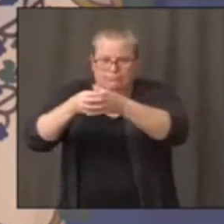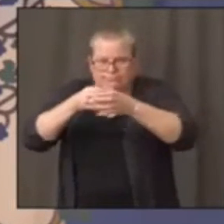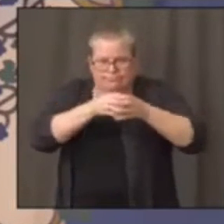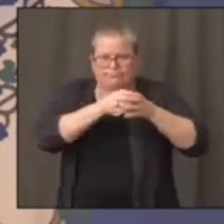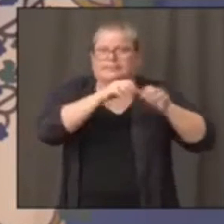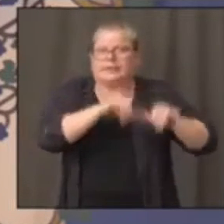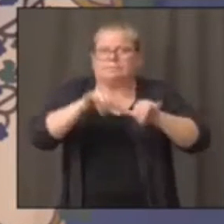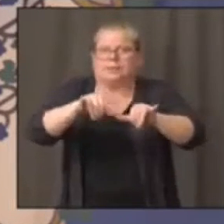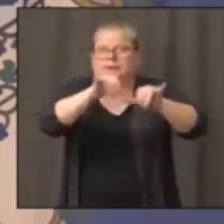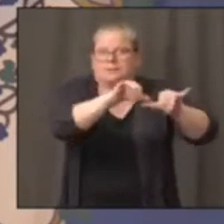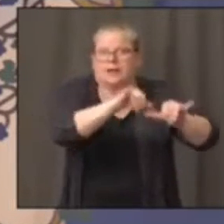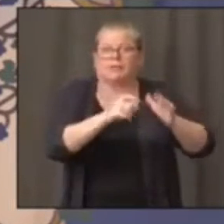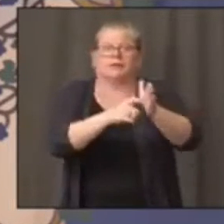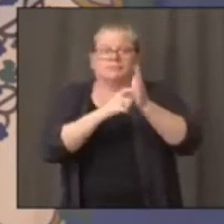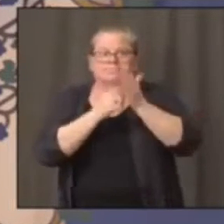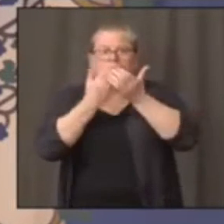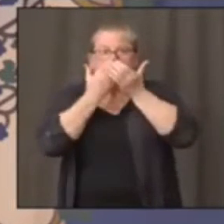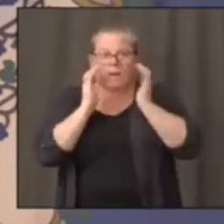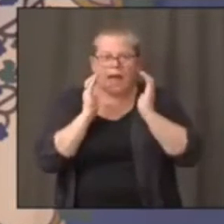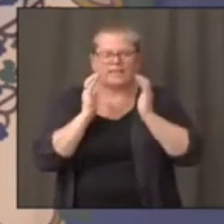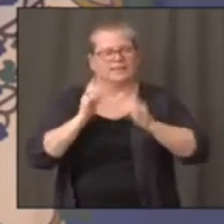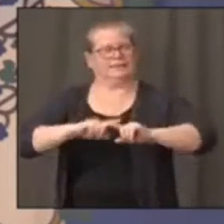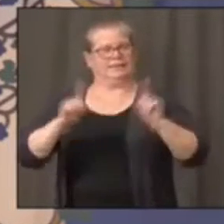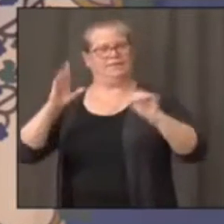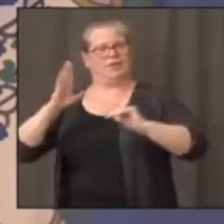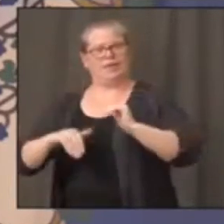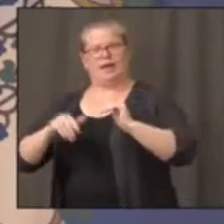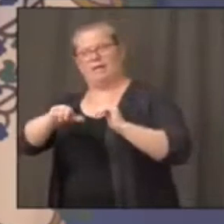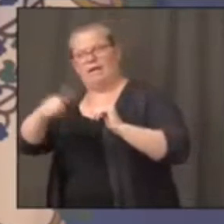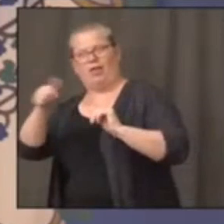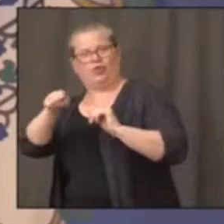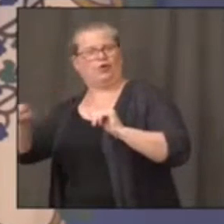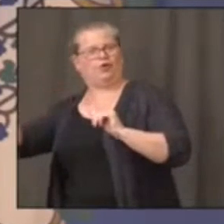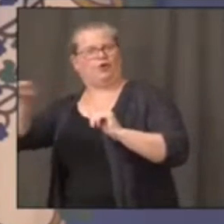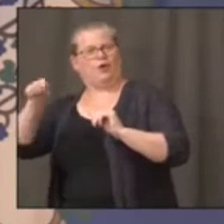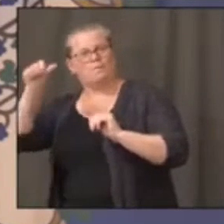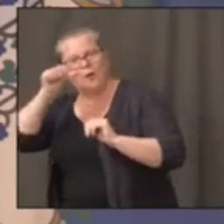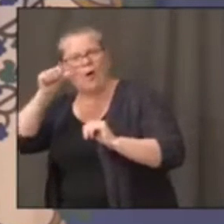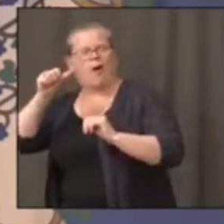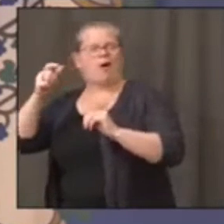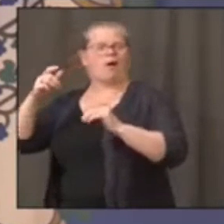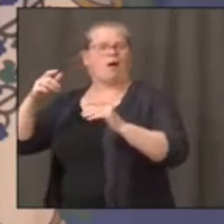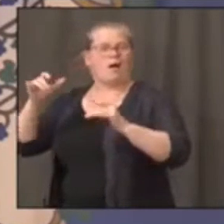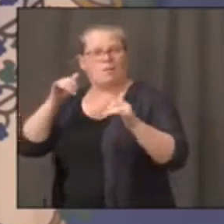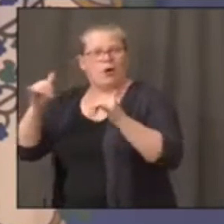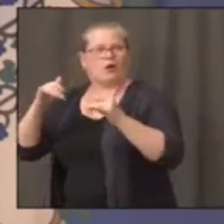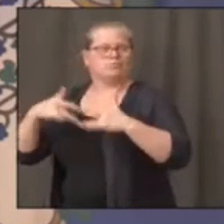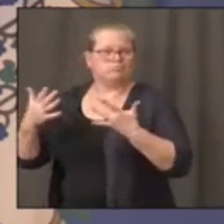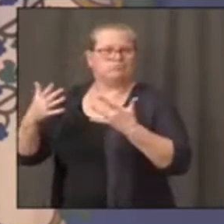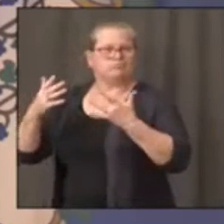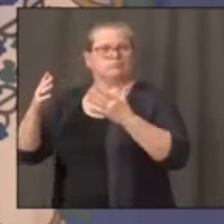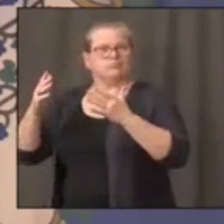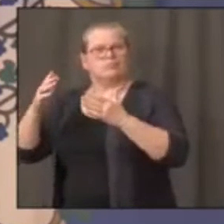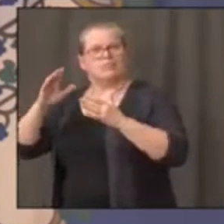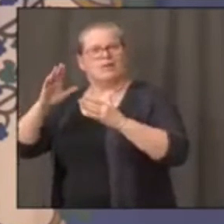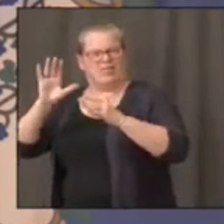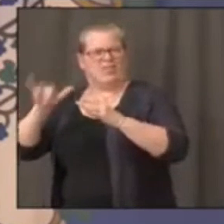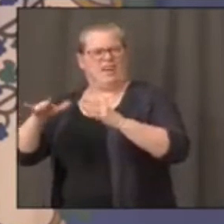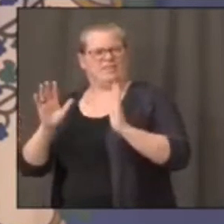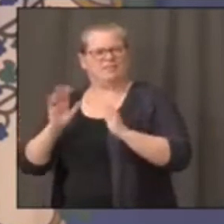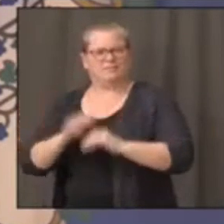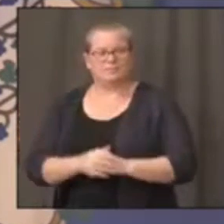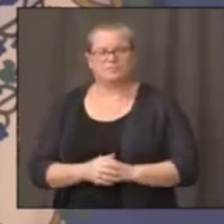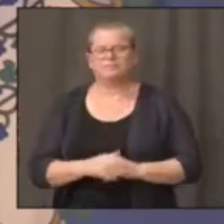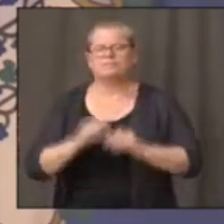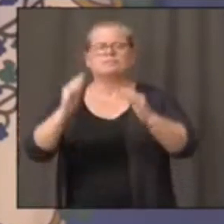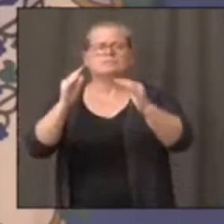think that will make it a very different environment than the other phase 3. Can I ask you a question about, with respect to the lottery as